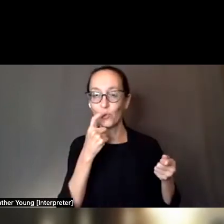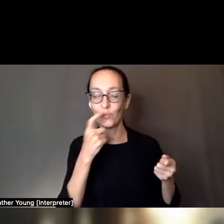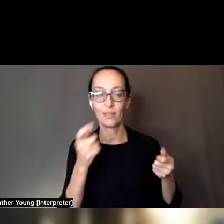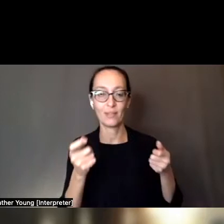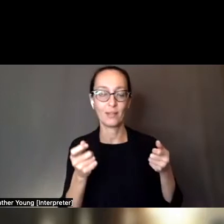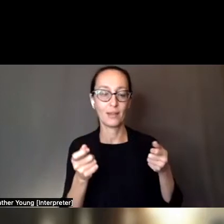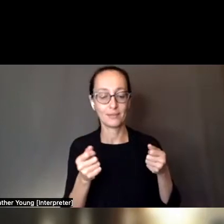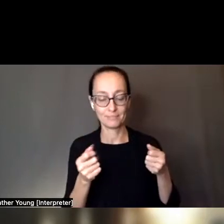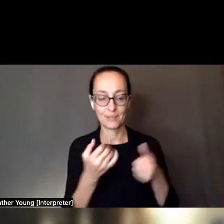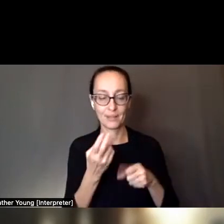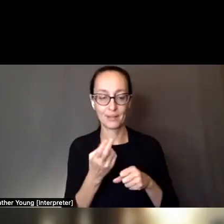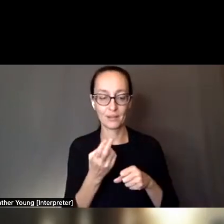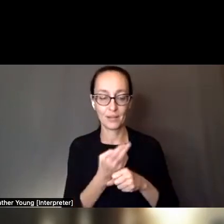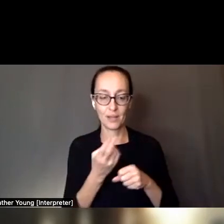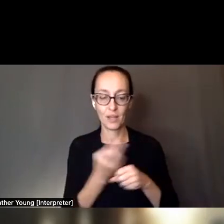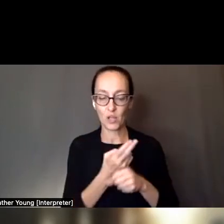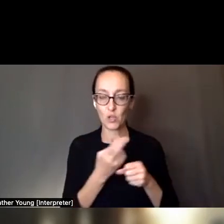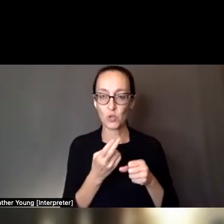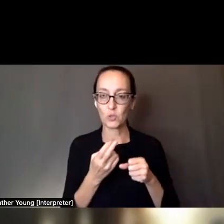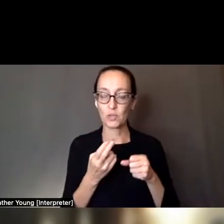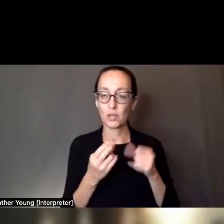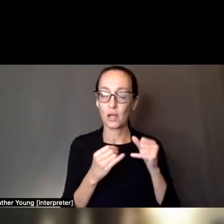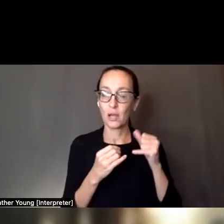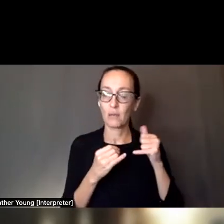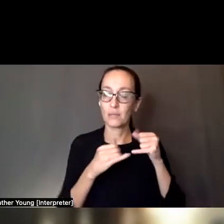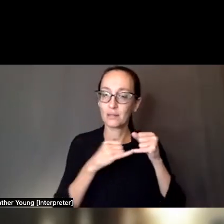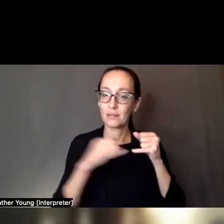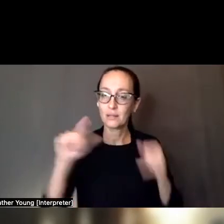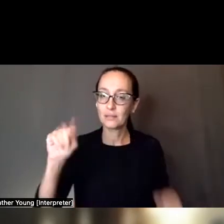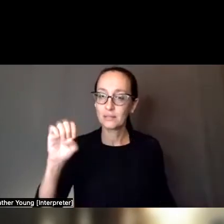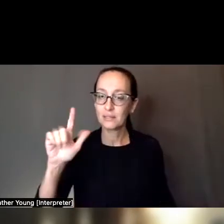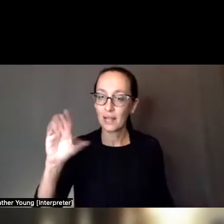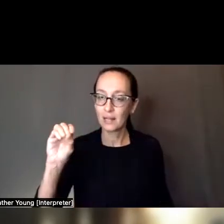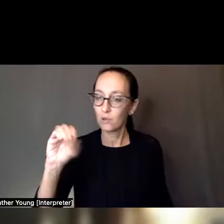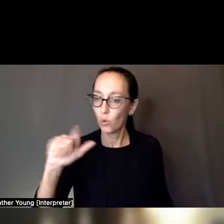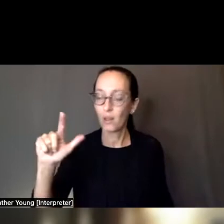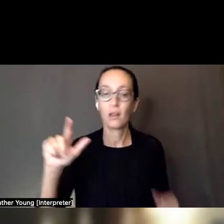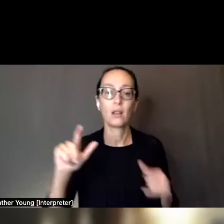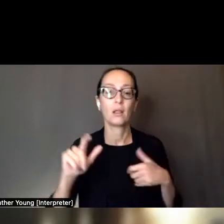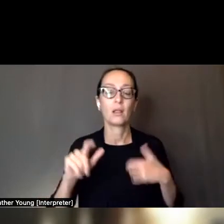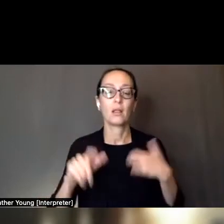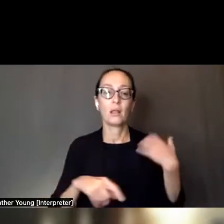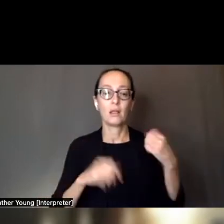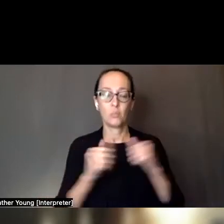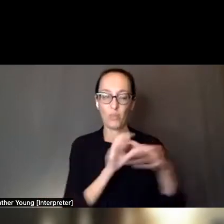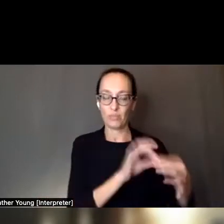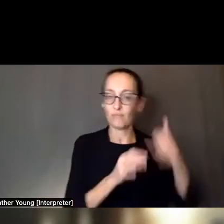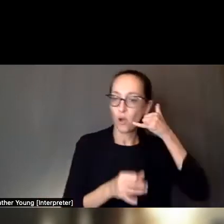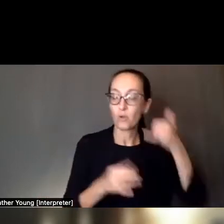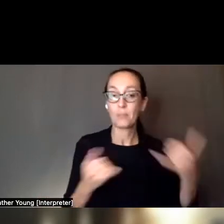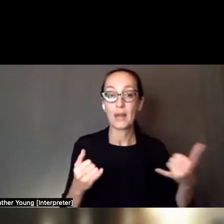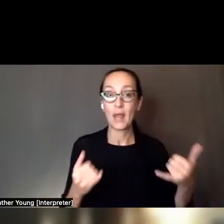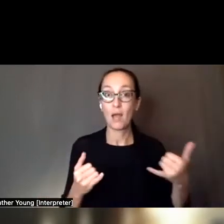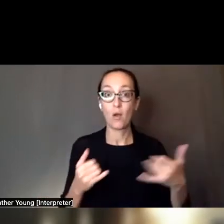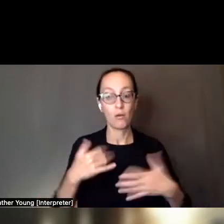with a telecoil. As time has gone by, my ability to pick up sounds